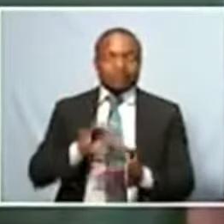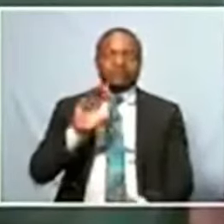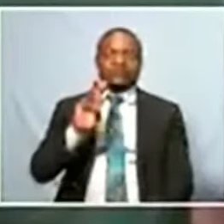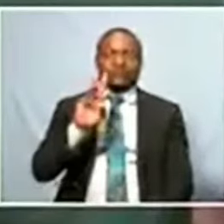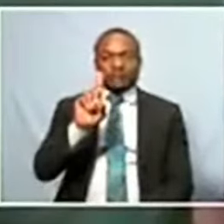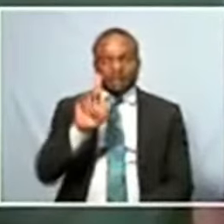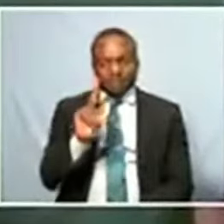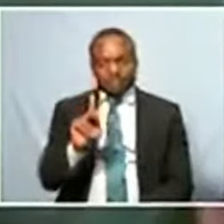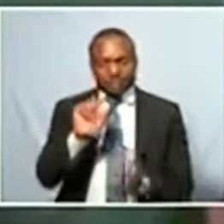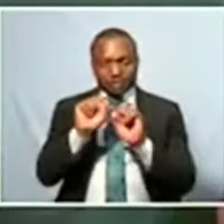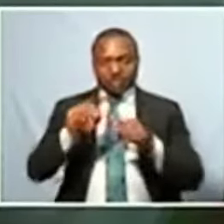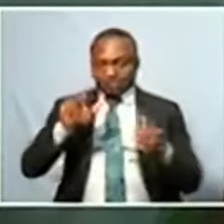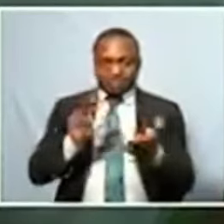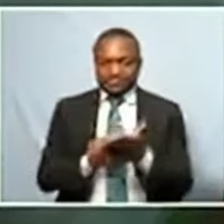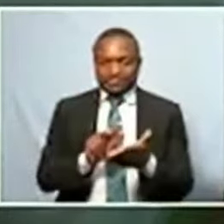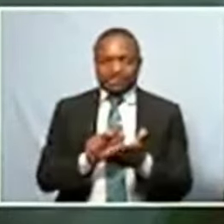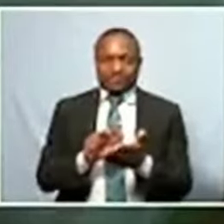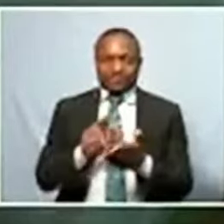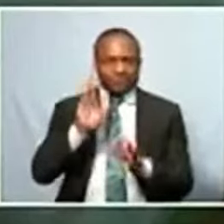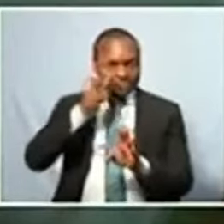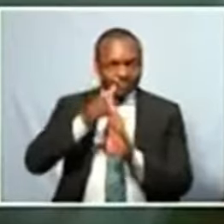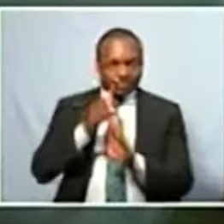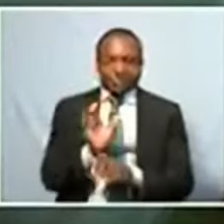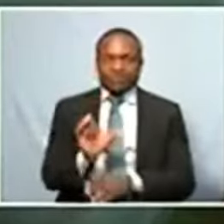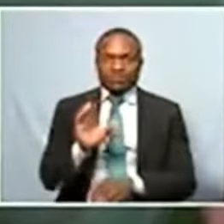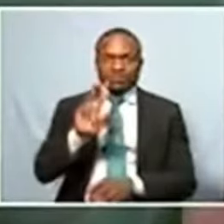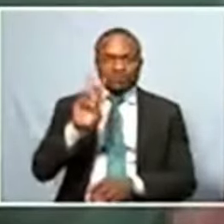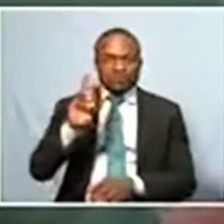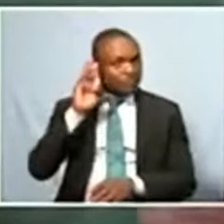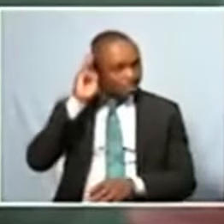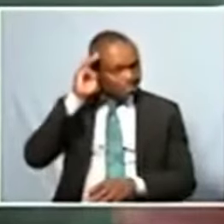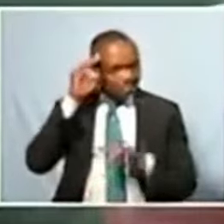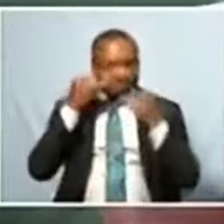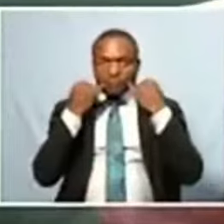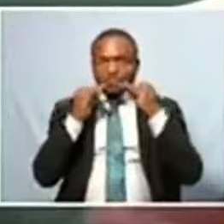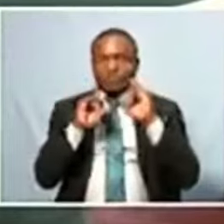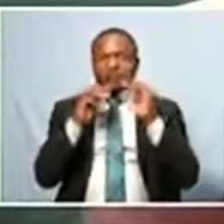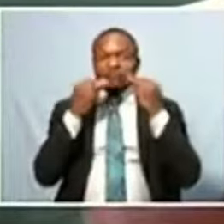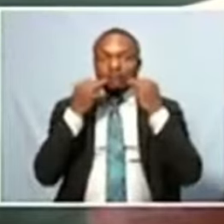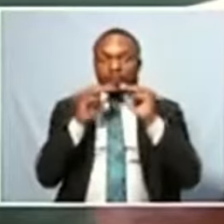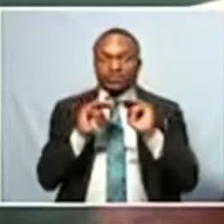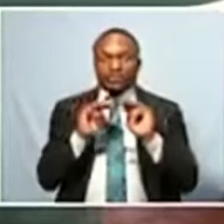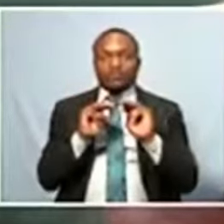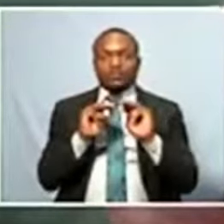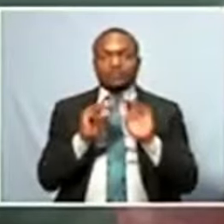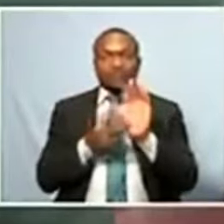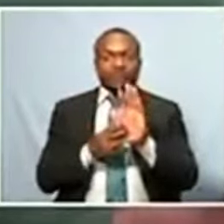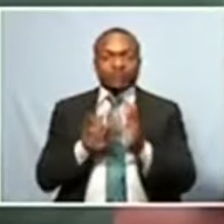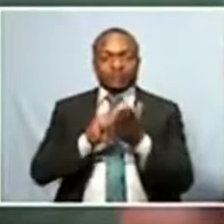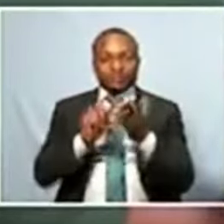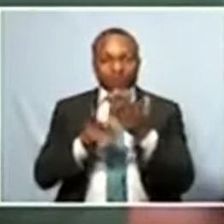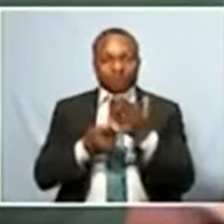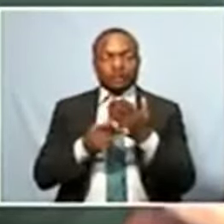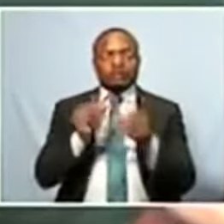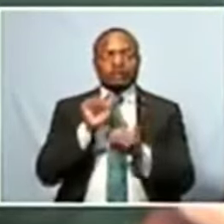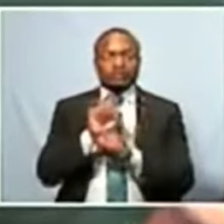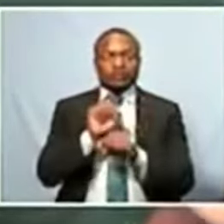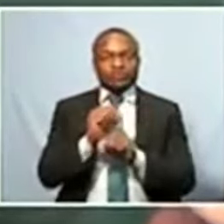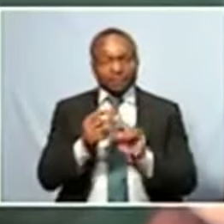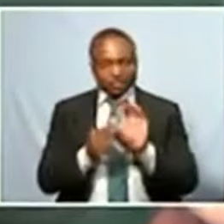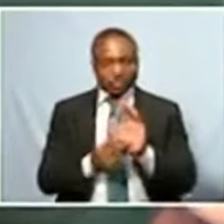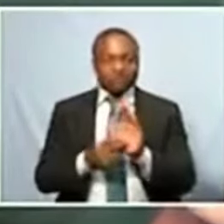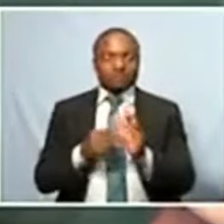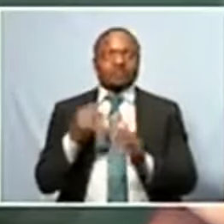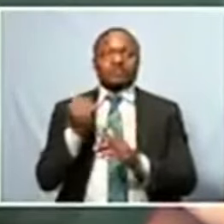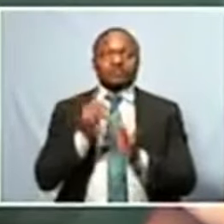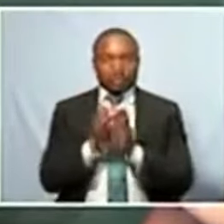233,876,061 kwacha be approved in respect of Head 26, Ministry of Information and Media, in line with the programs as outlined in the